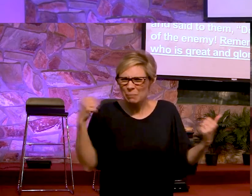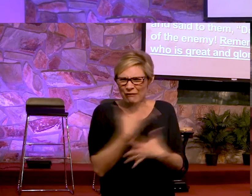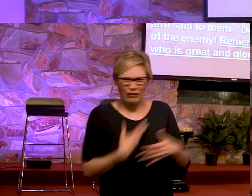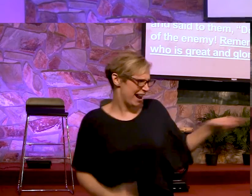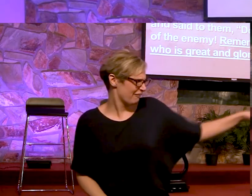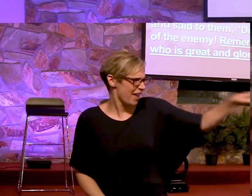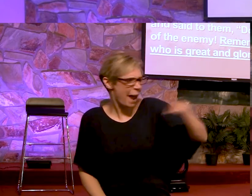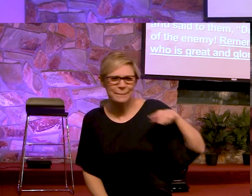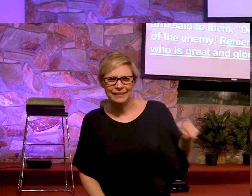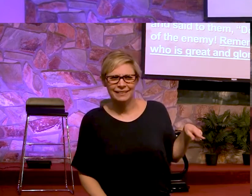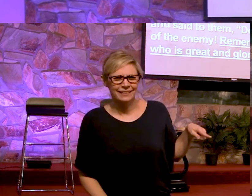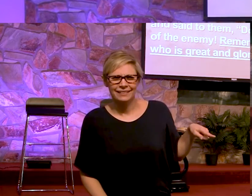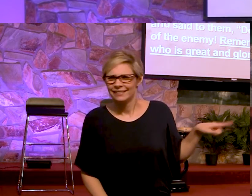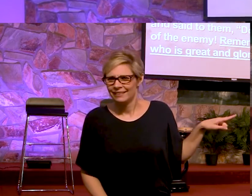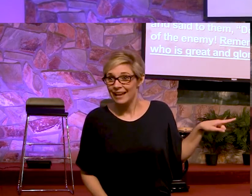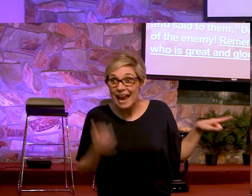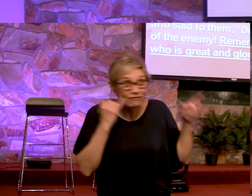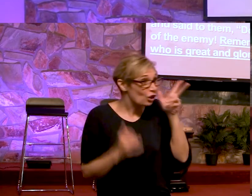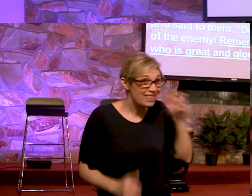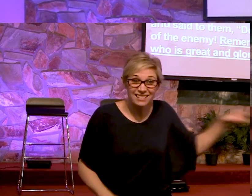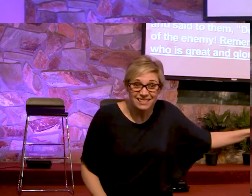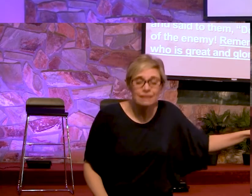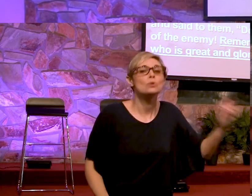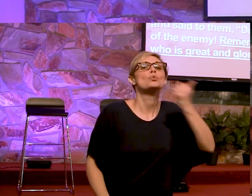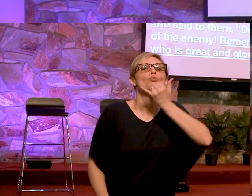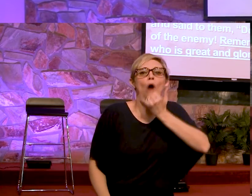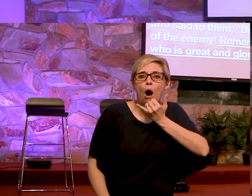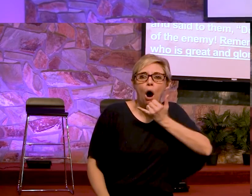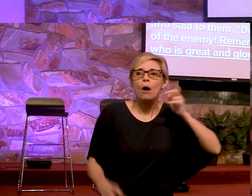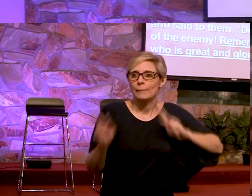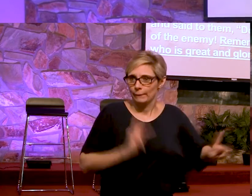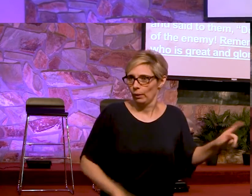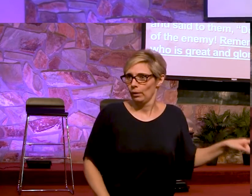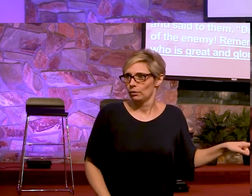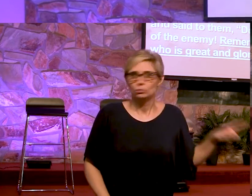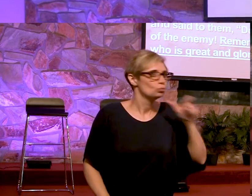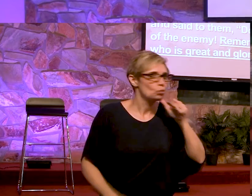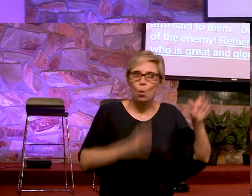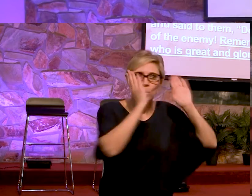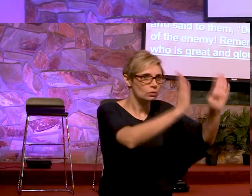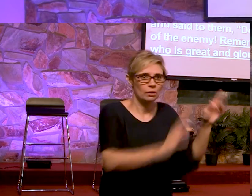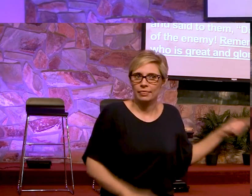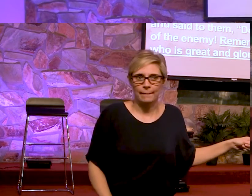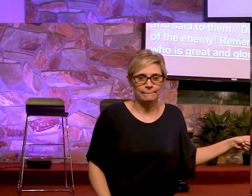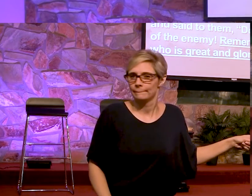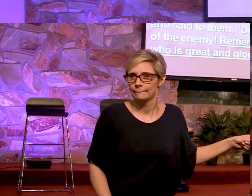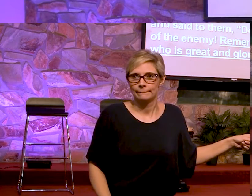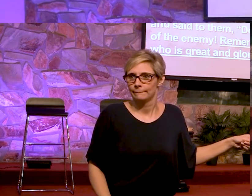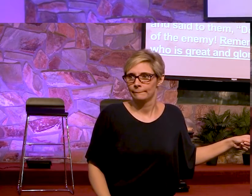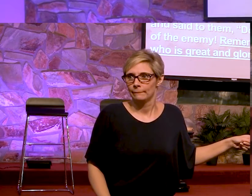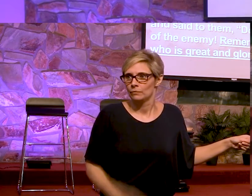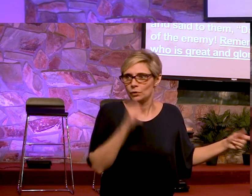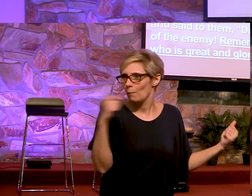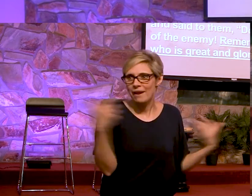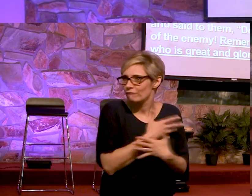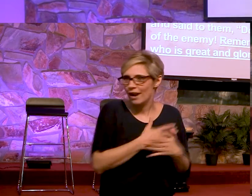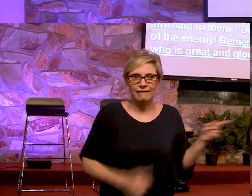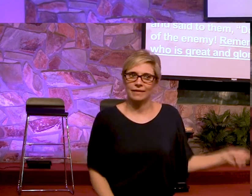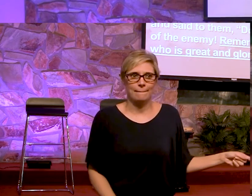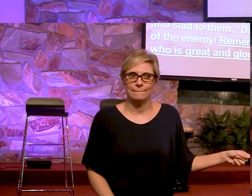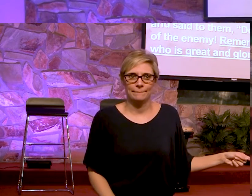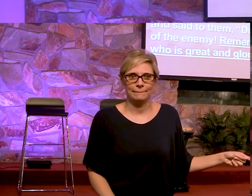enemy. If you're listening to them, you're listening to the wrong voices. You do not need to be afraid of